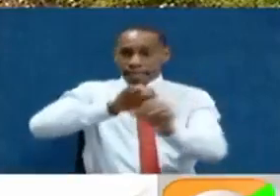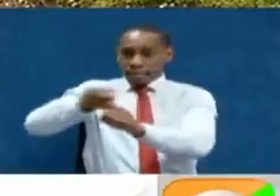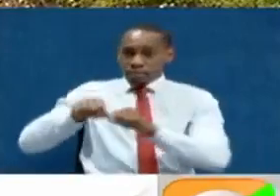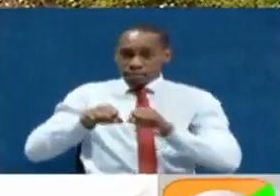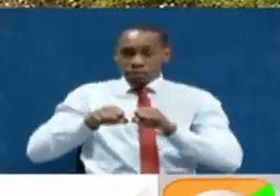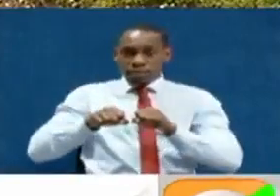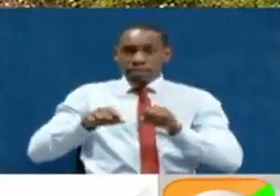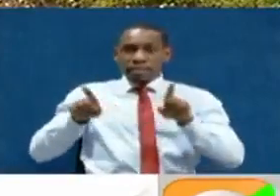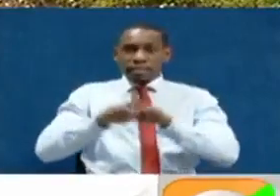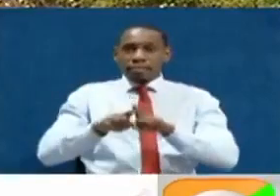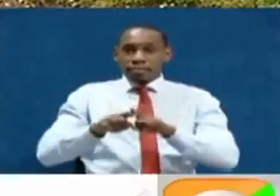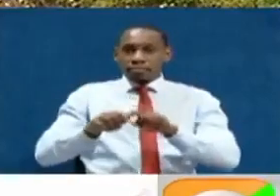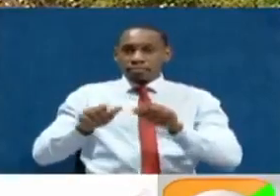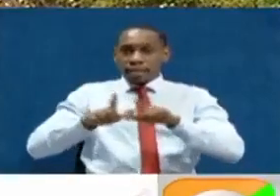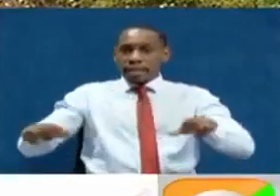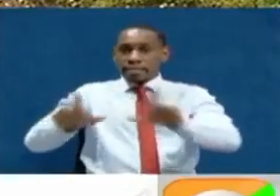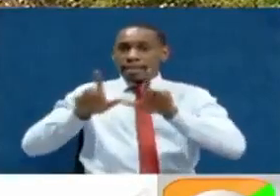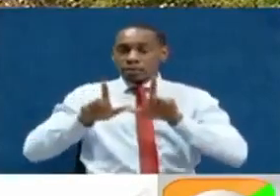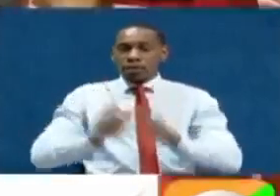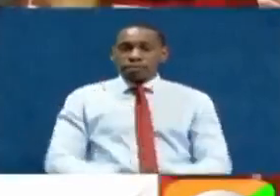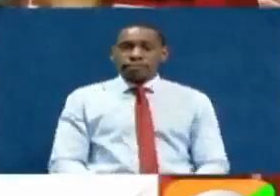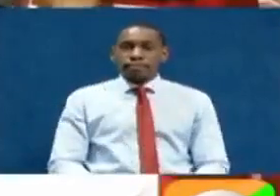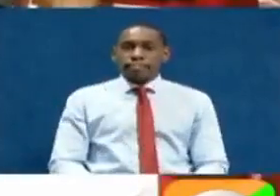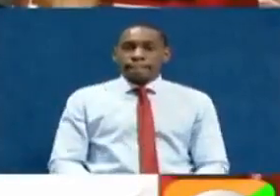acquisition of the disputed titles.